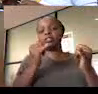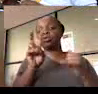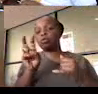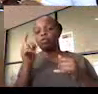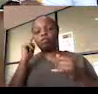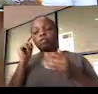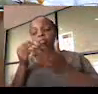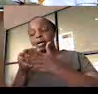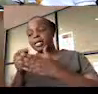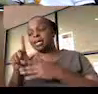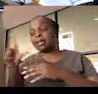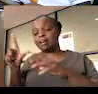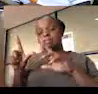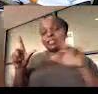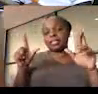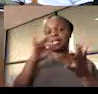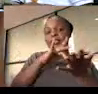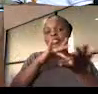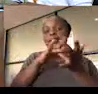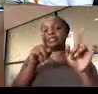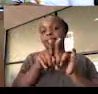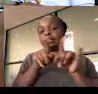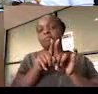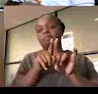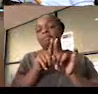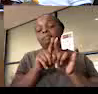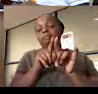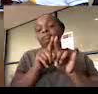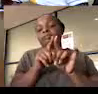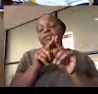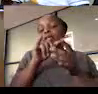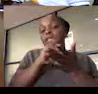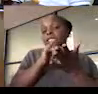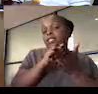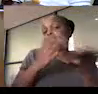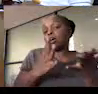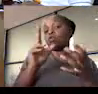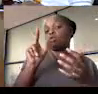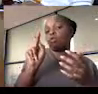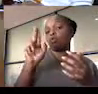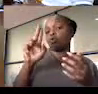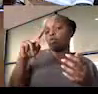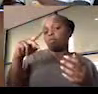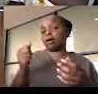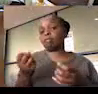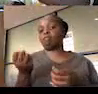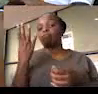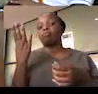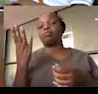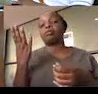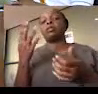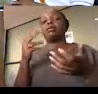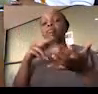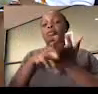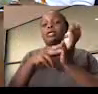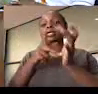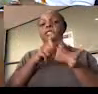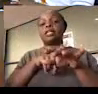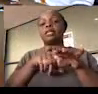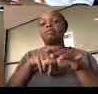that can take care of funeral expenses and make people relieved? So that is when the idea came up. Wow, the idea